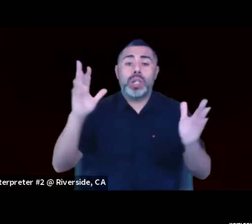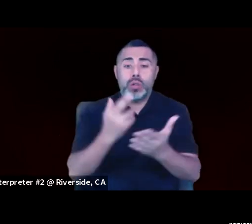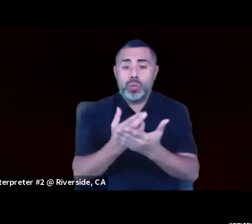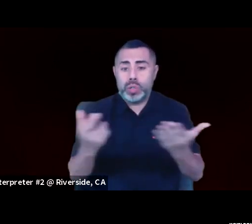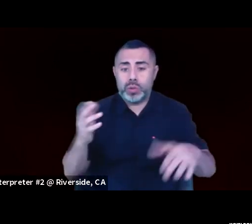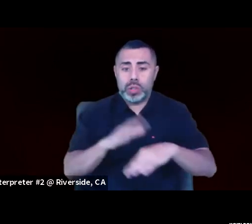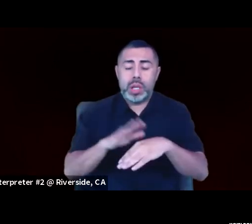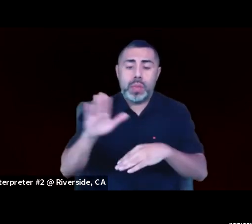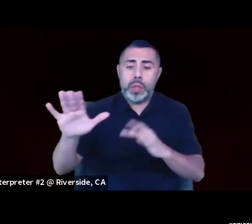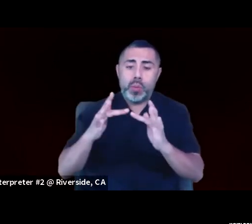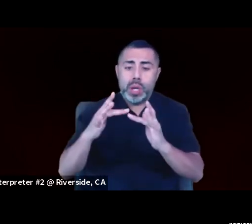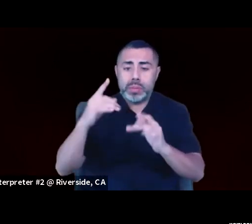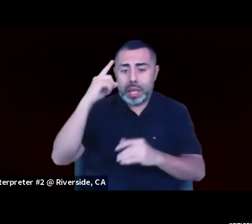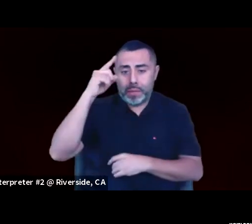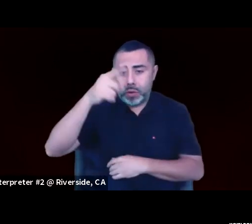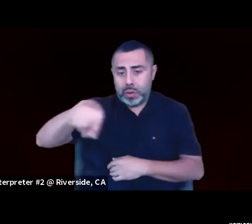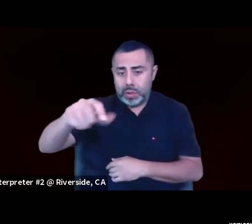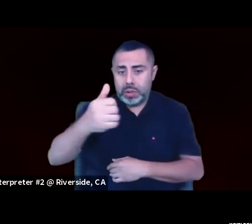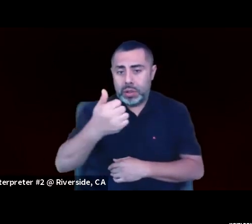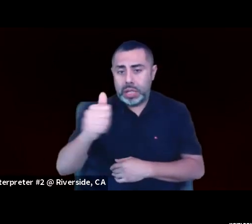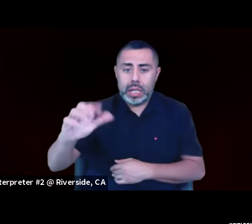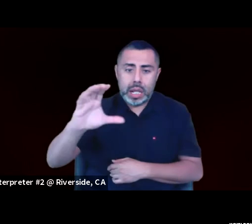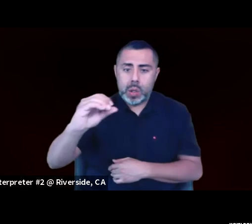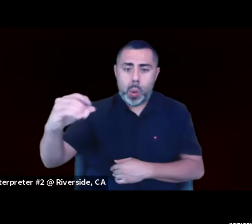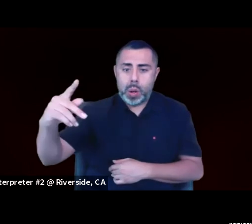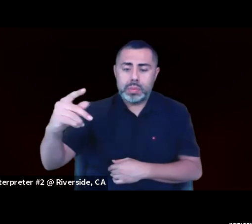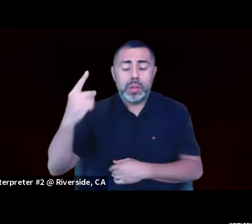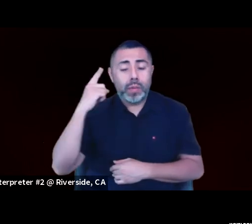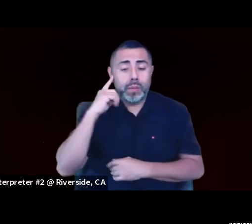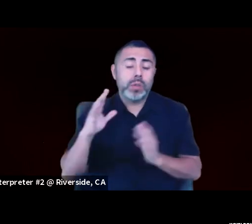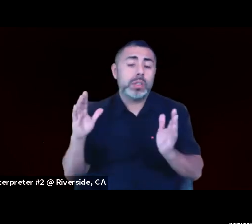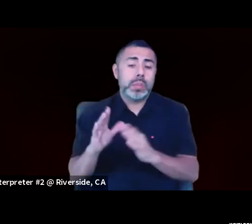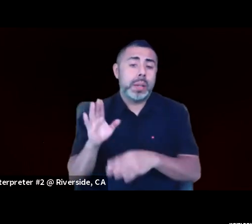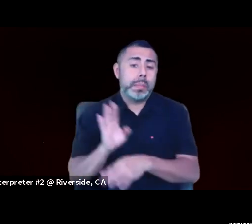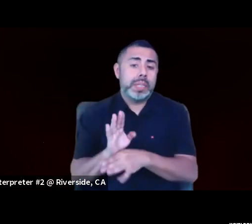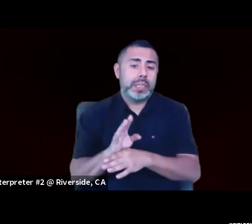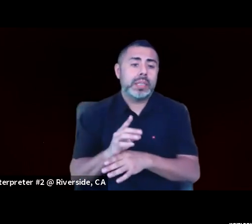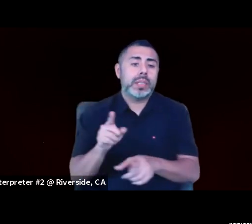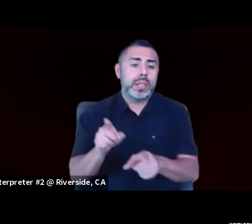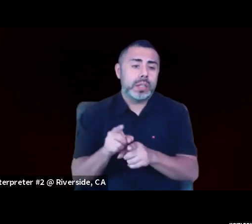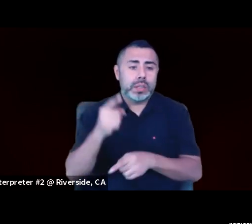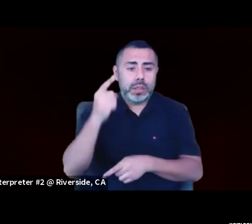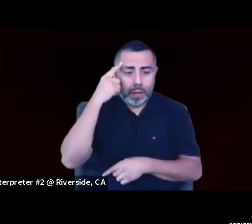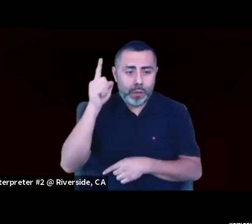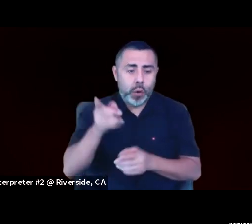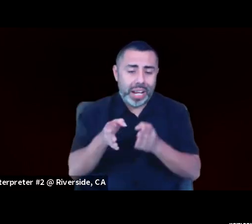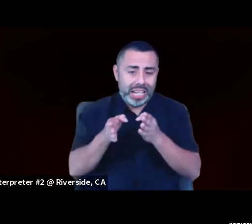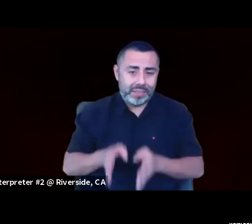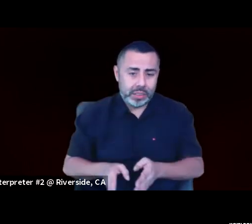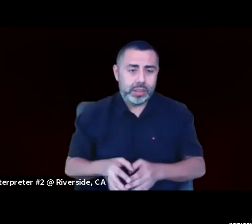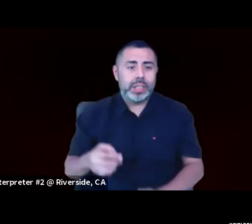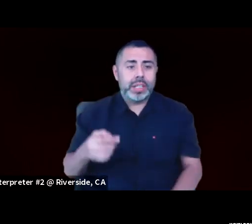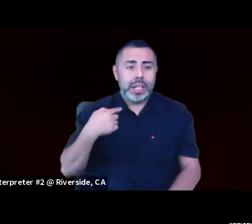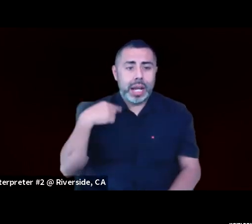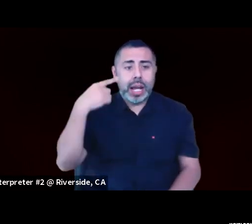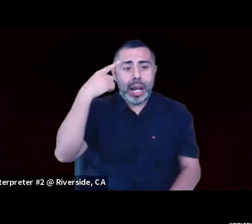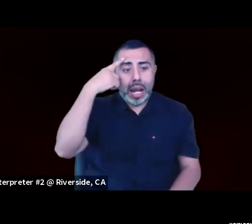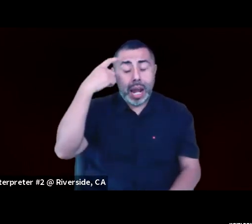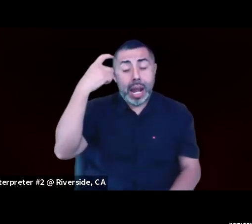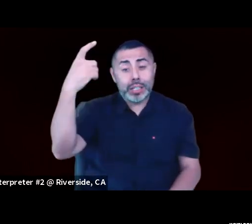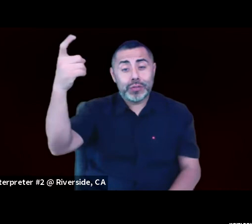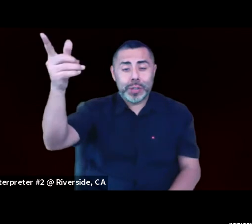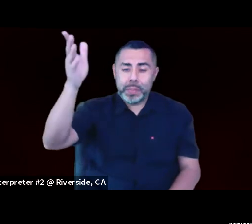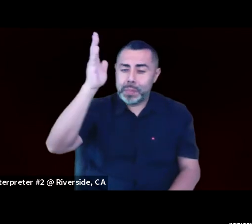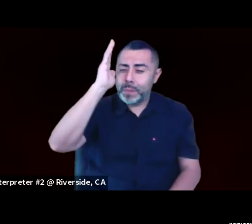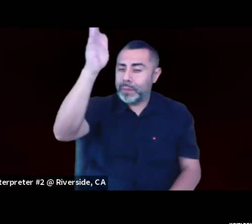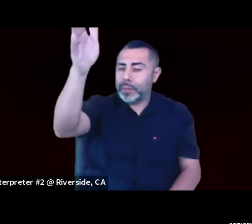cooperatives, small businesses, and individuals. I dream of a future reality